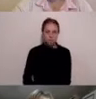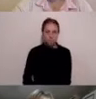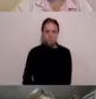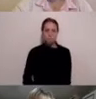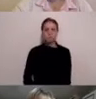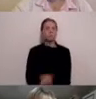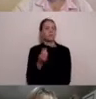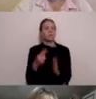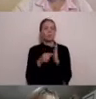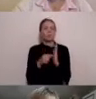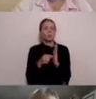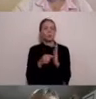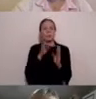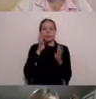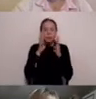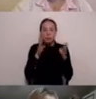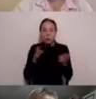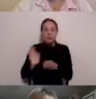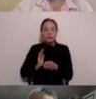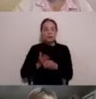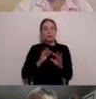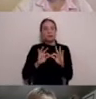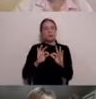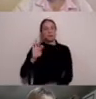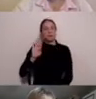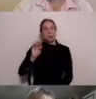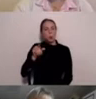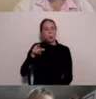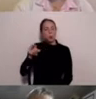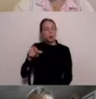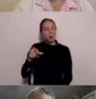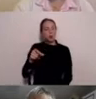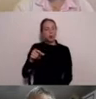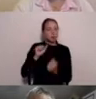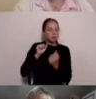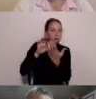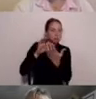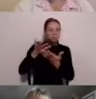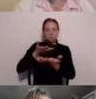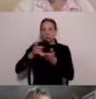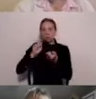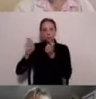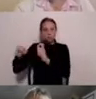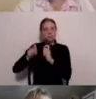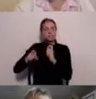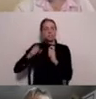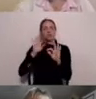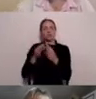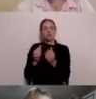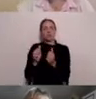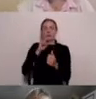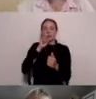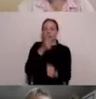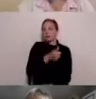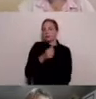few examples of the innovative ways our family-based orgs have been rising to meet the changing needs of our families with kids who are deaf and hard of